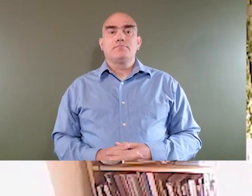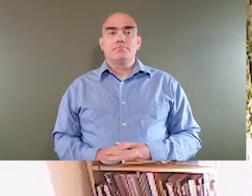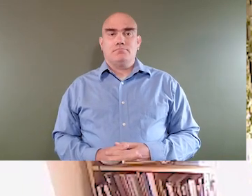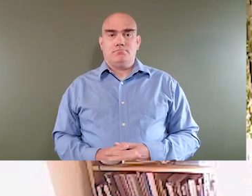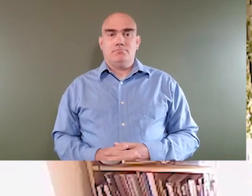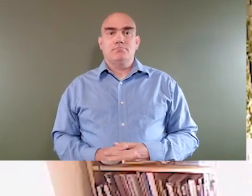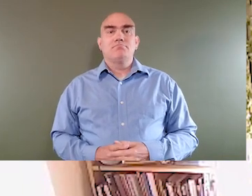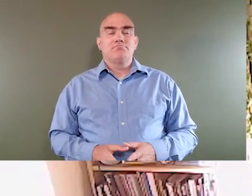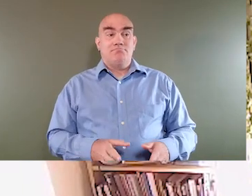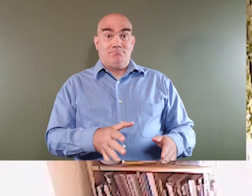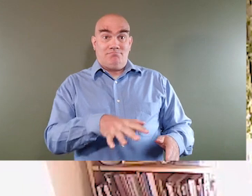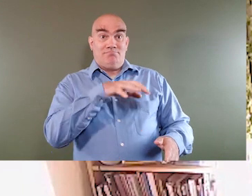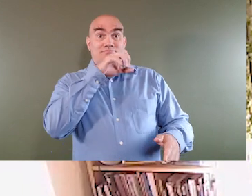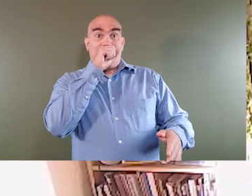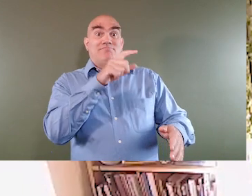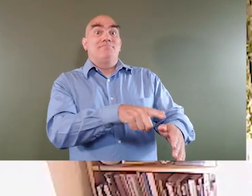Inhale to open.